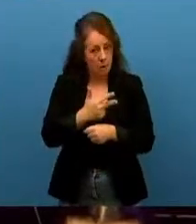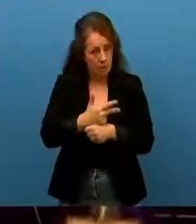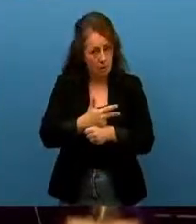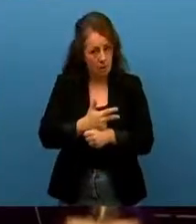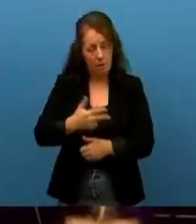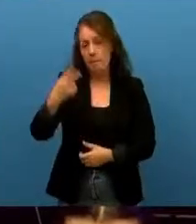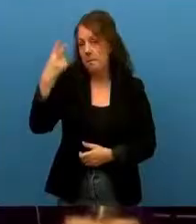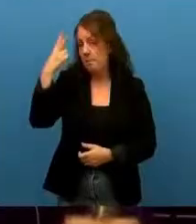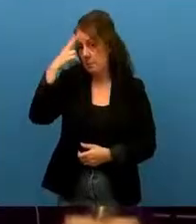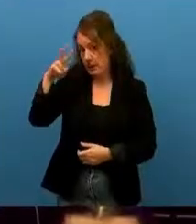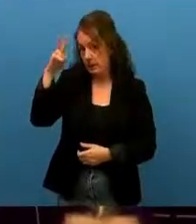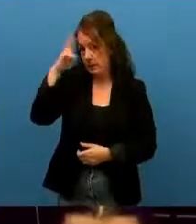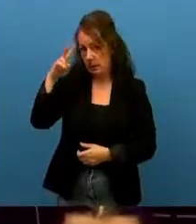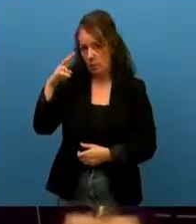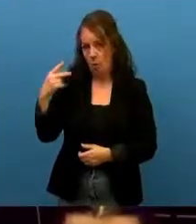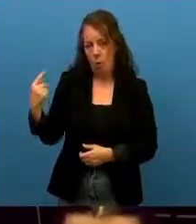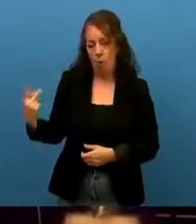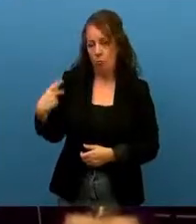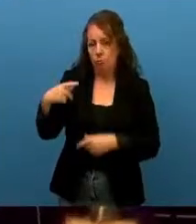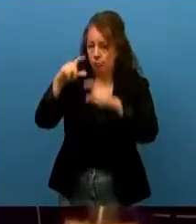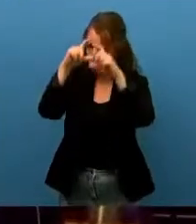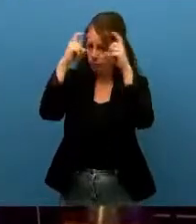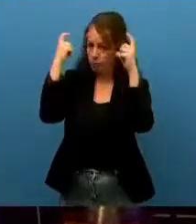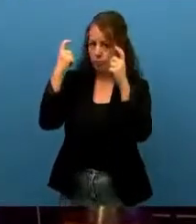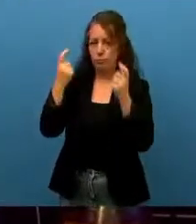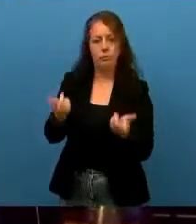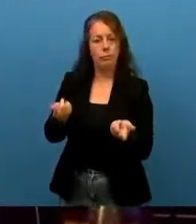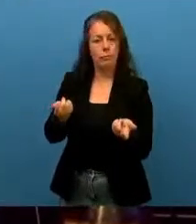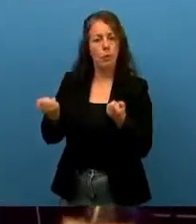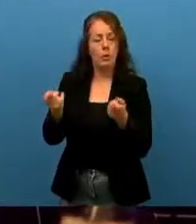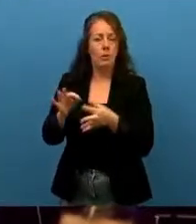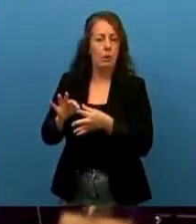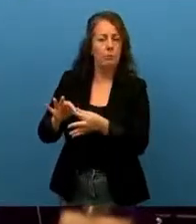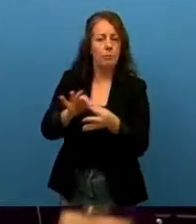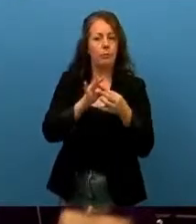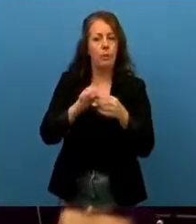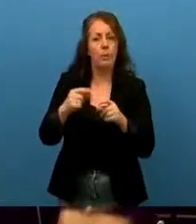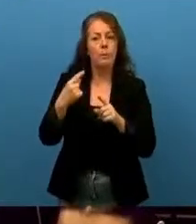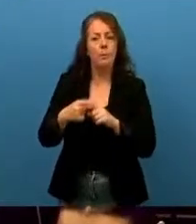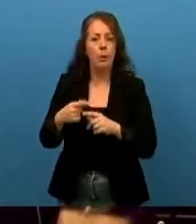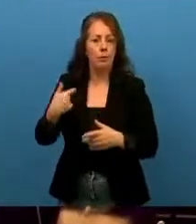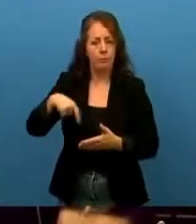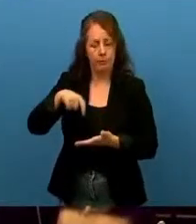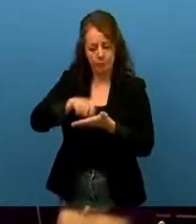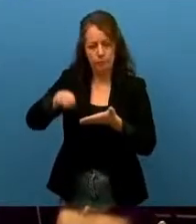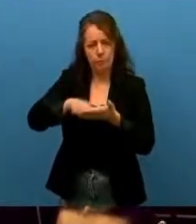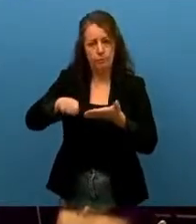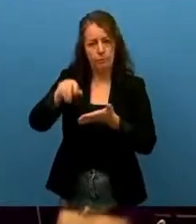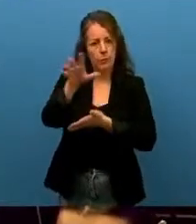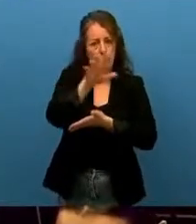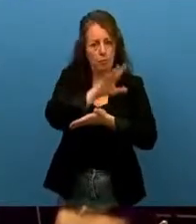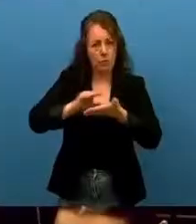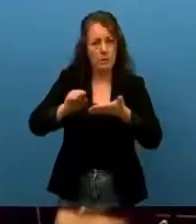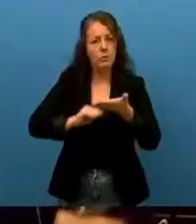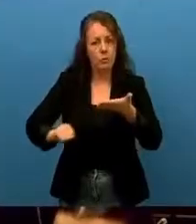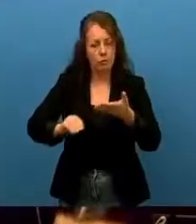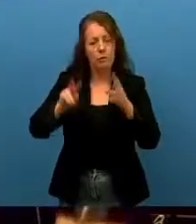As co-facilitators and presenters of the resolution entitled Human Rights and Indigenous Peoples as